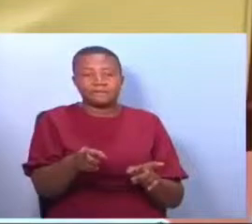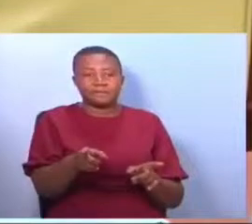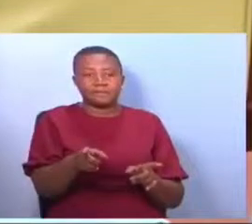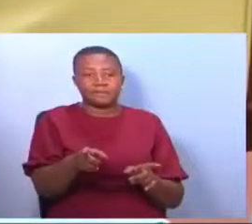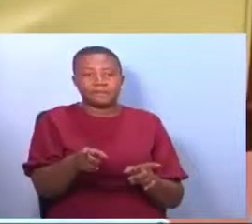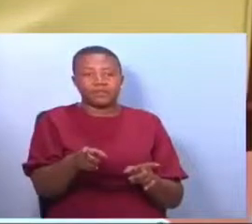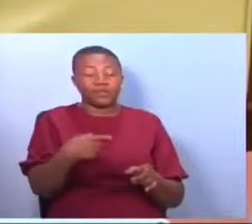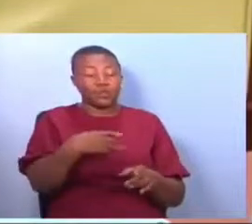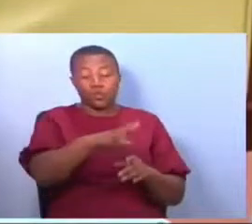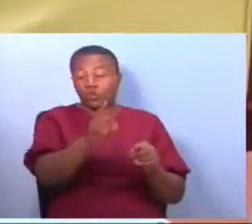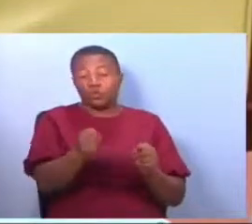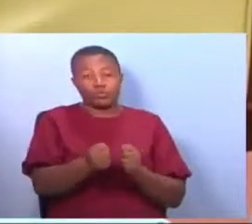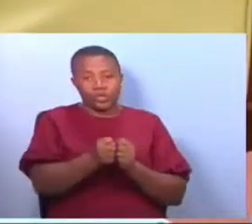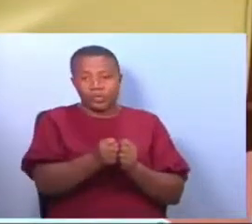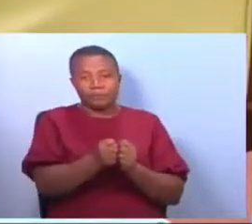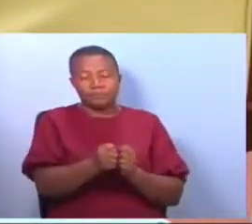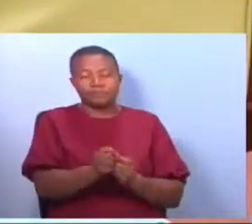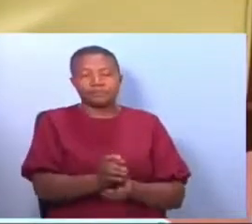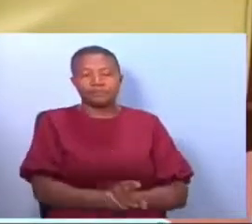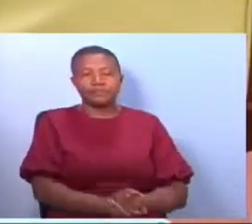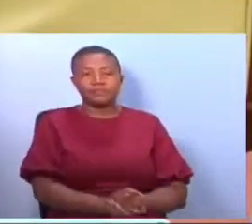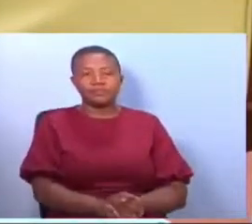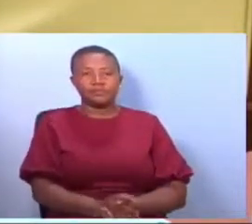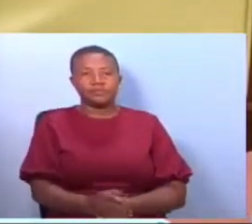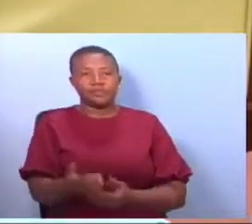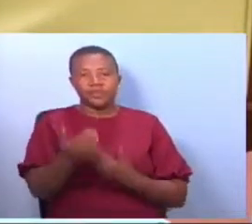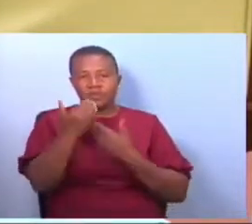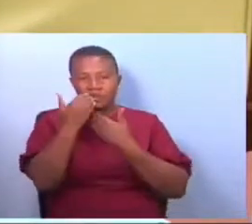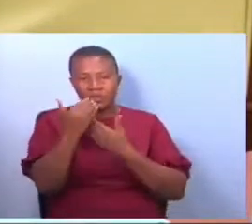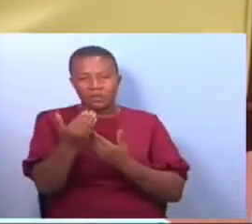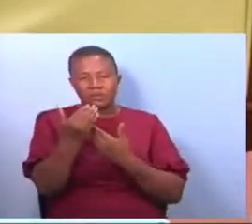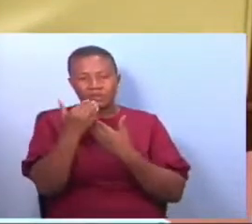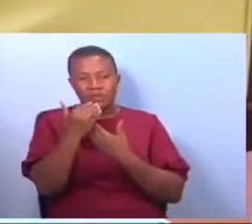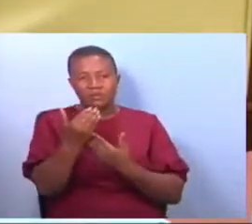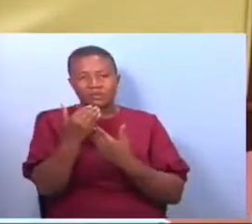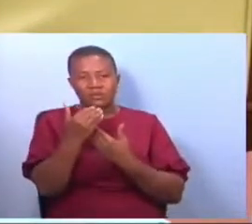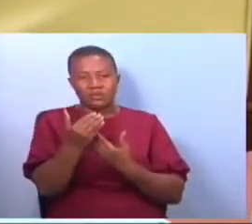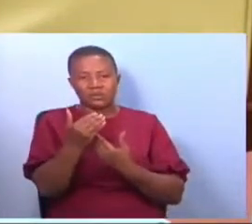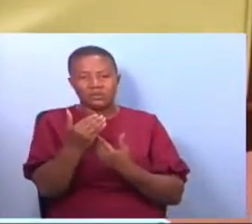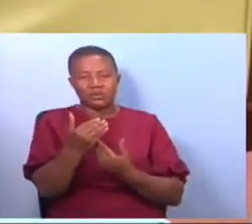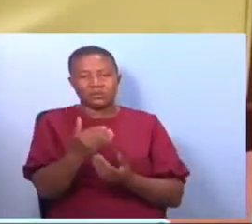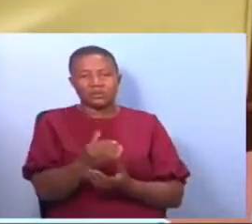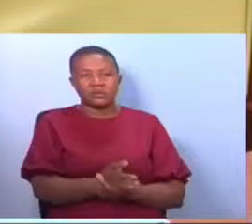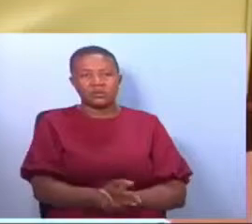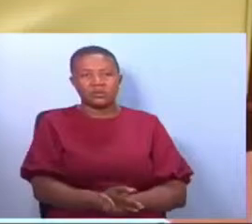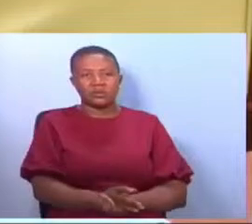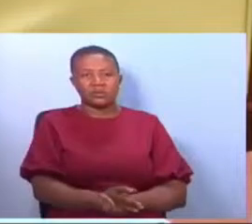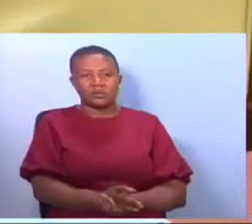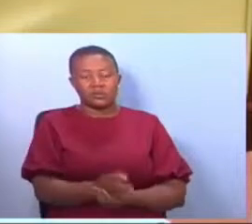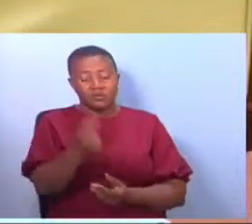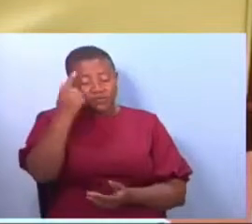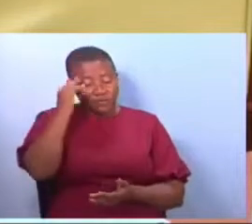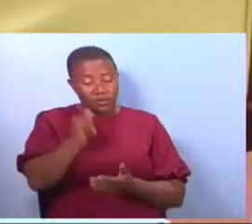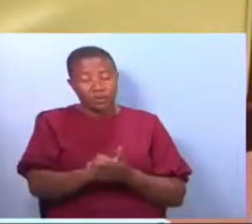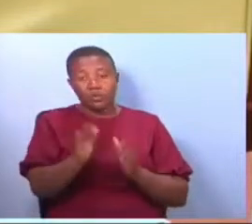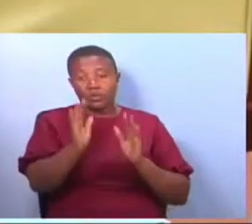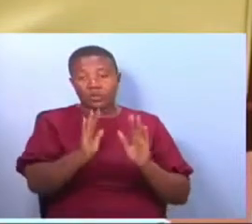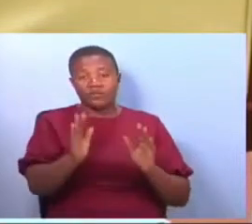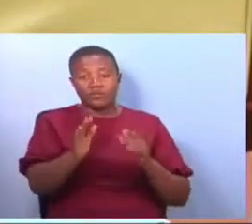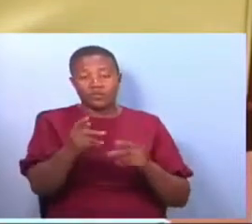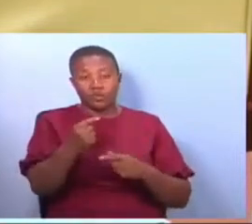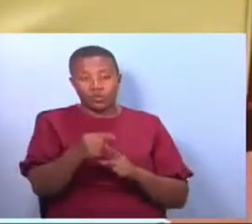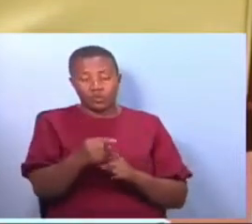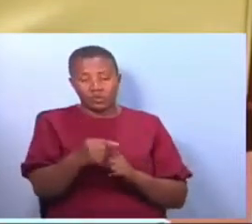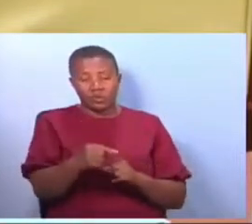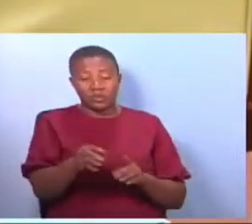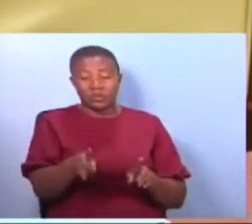in this together. Mr. Speaker, thank you for those kind words, and in that same spirit, I